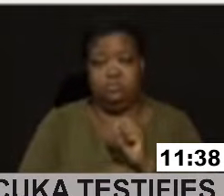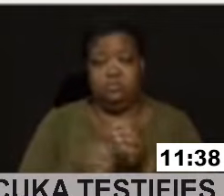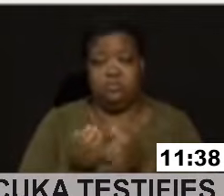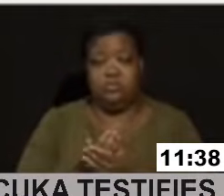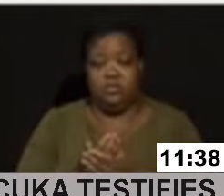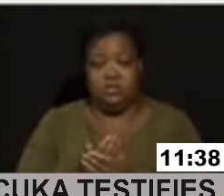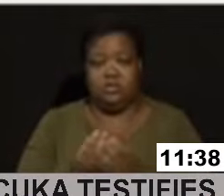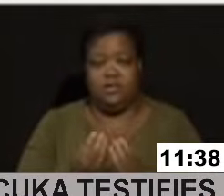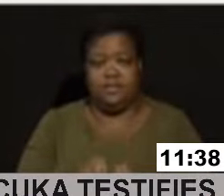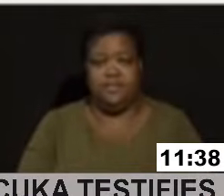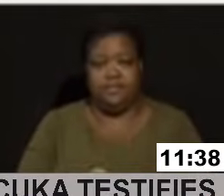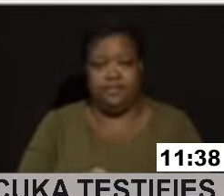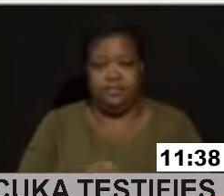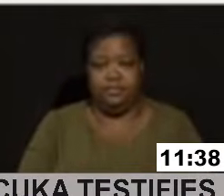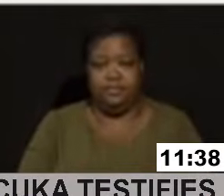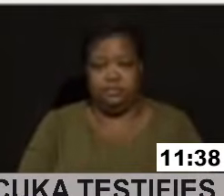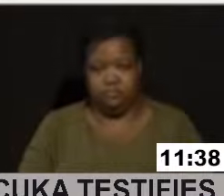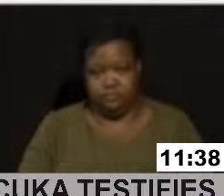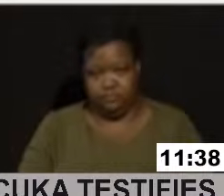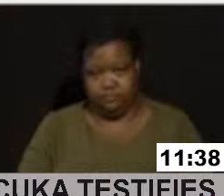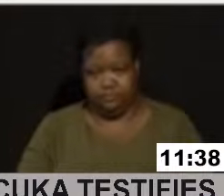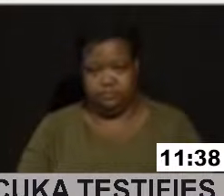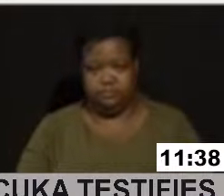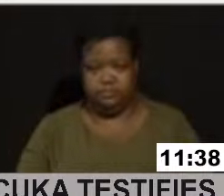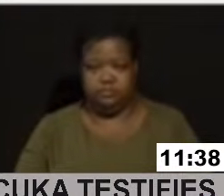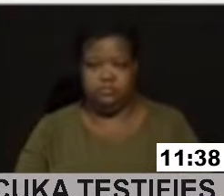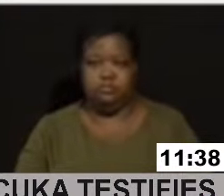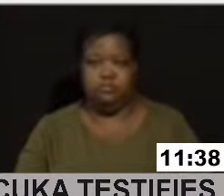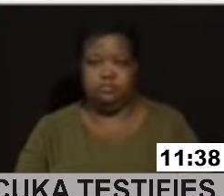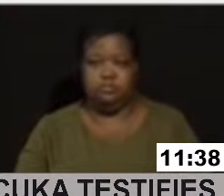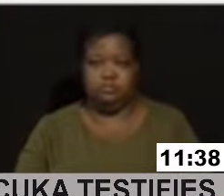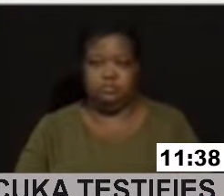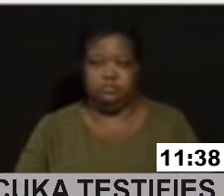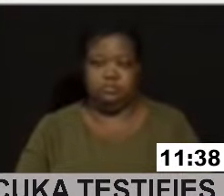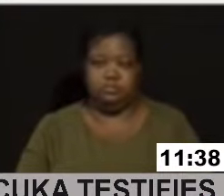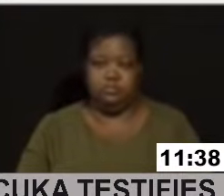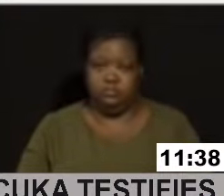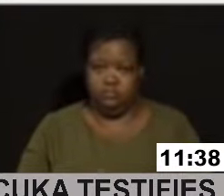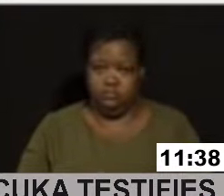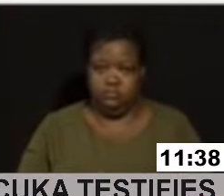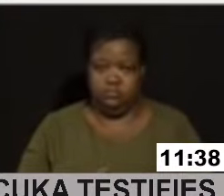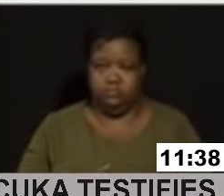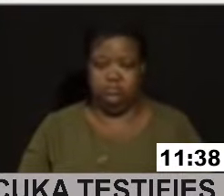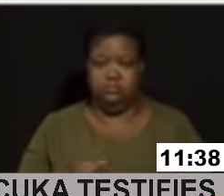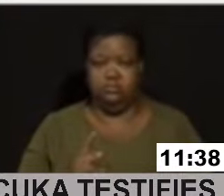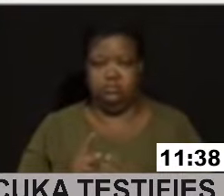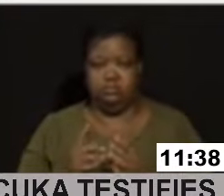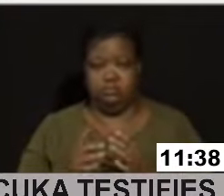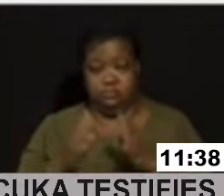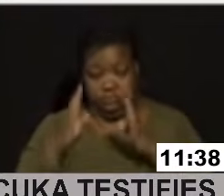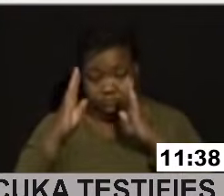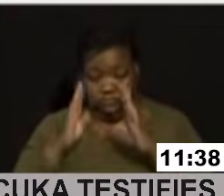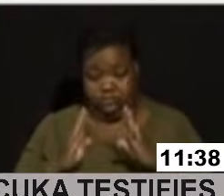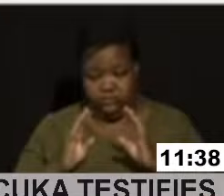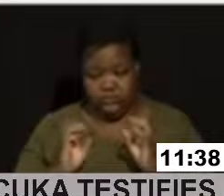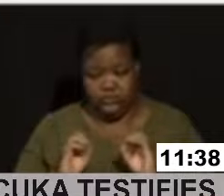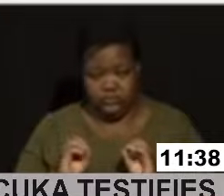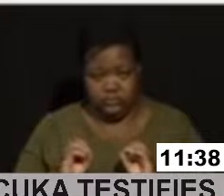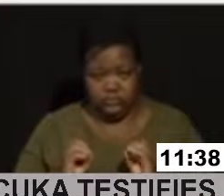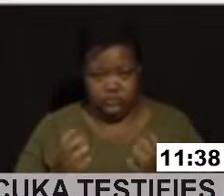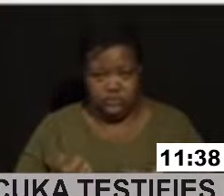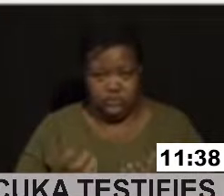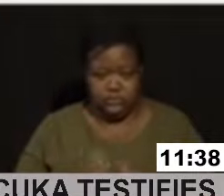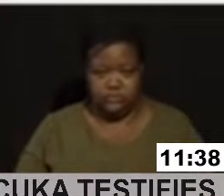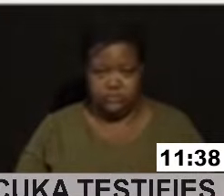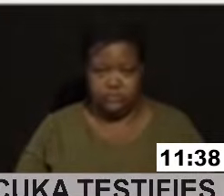cases that are there and which are not getting the attention they deserve. So it is on that basis that